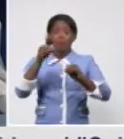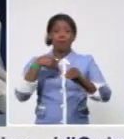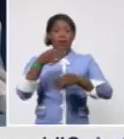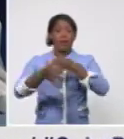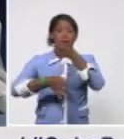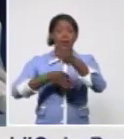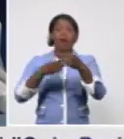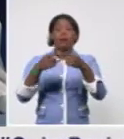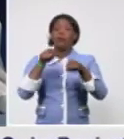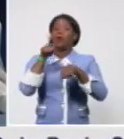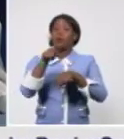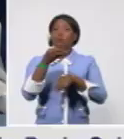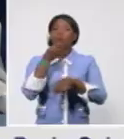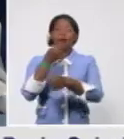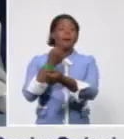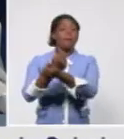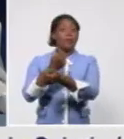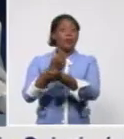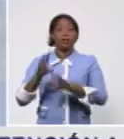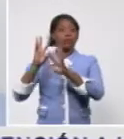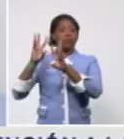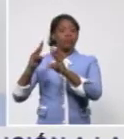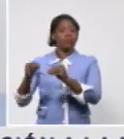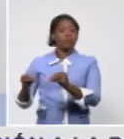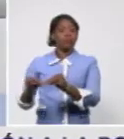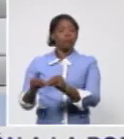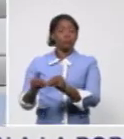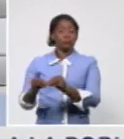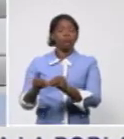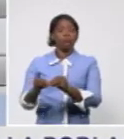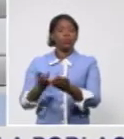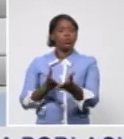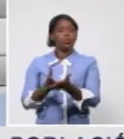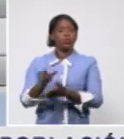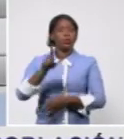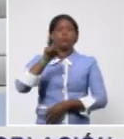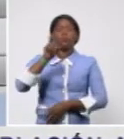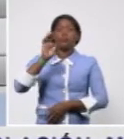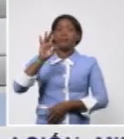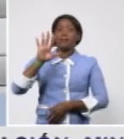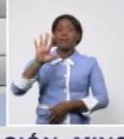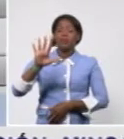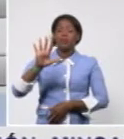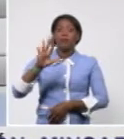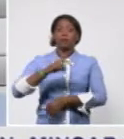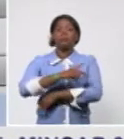COVID-19 continues to be present in the same 185 countries.